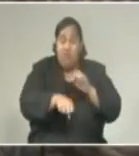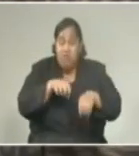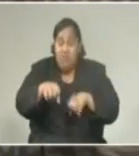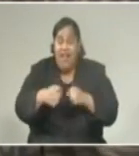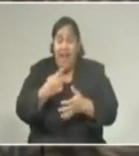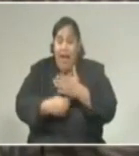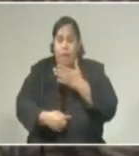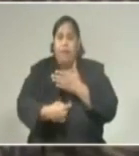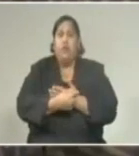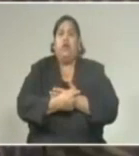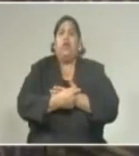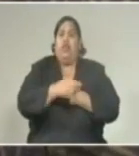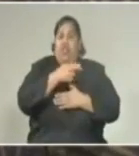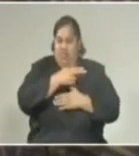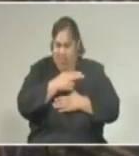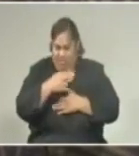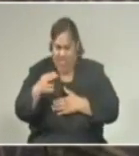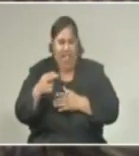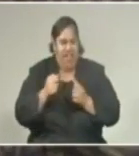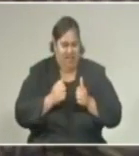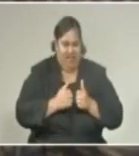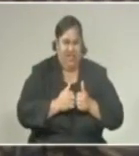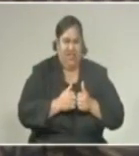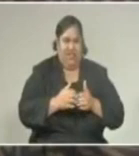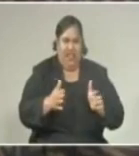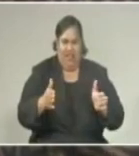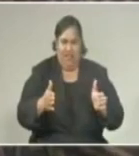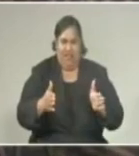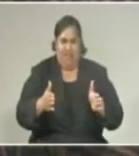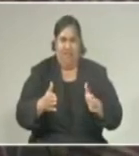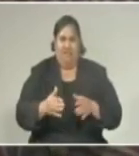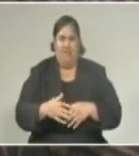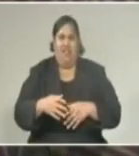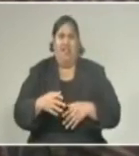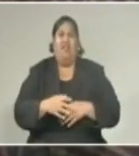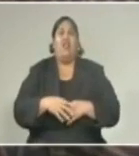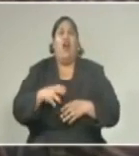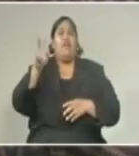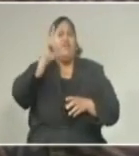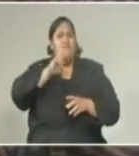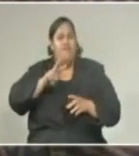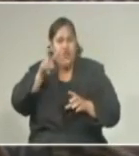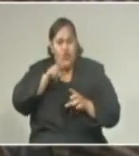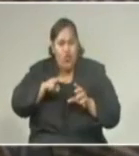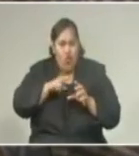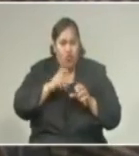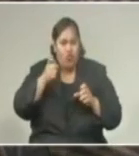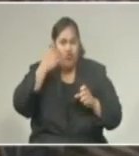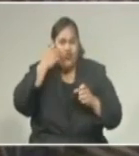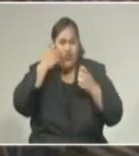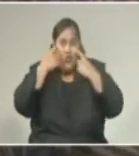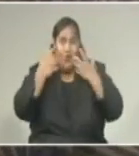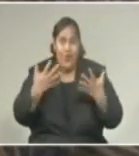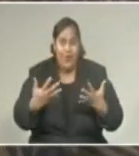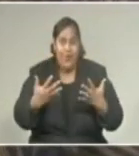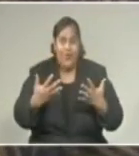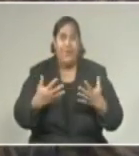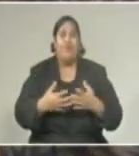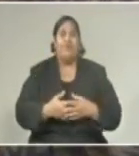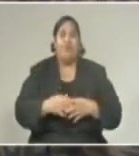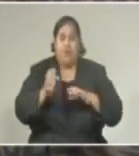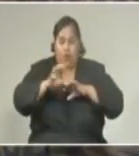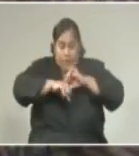report was produced, and the council took the responsibility of dealing with